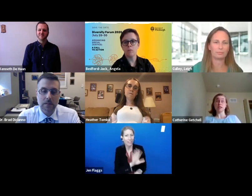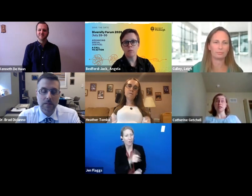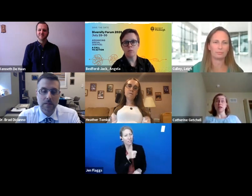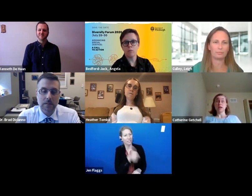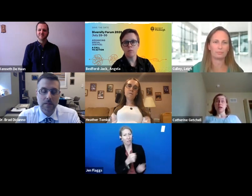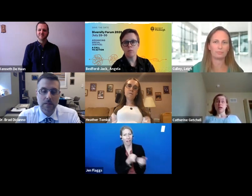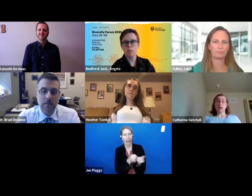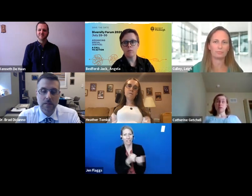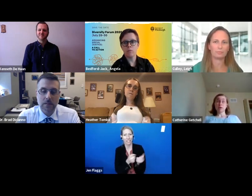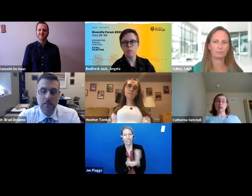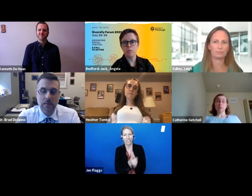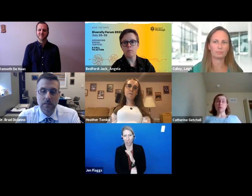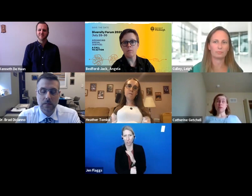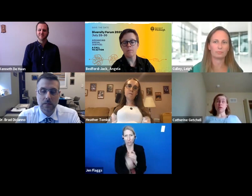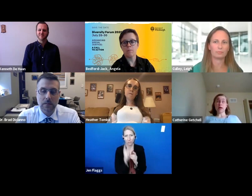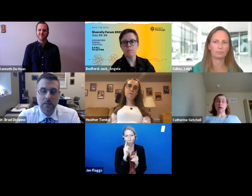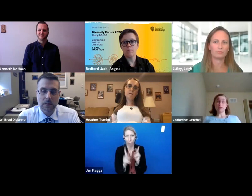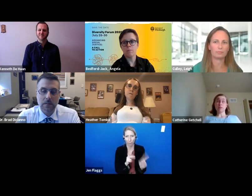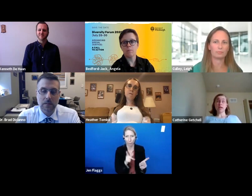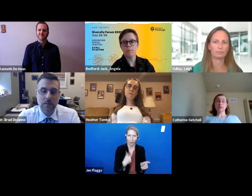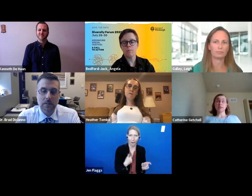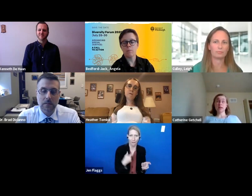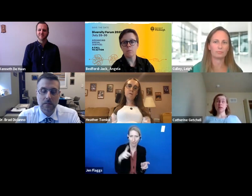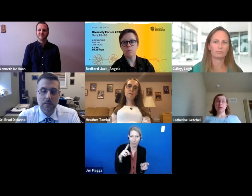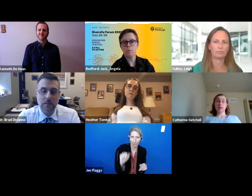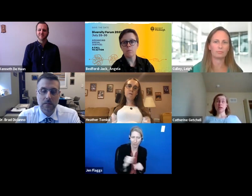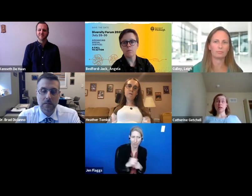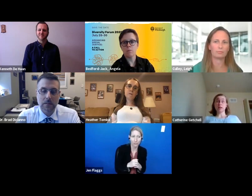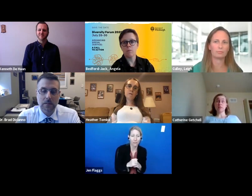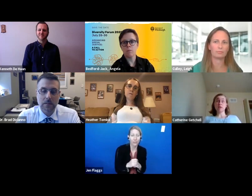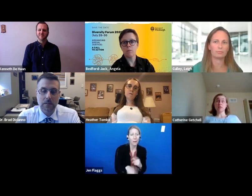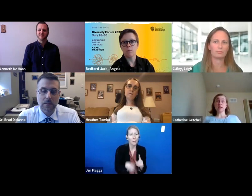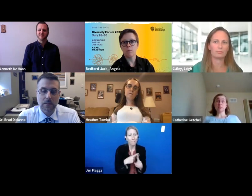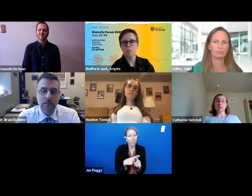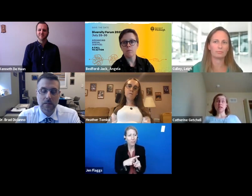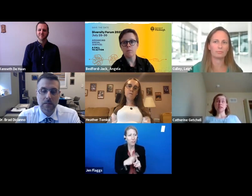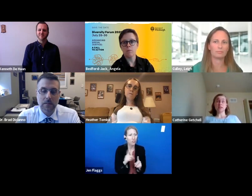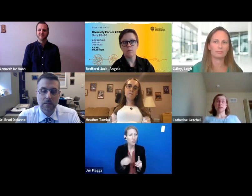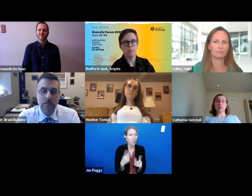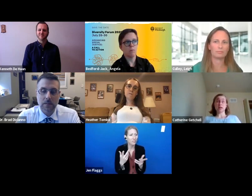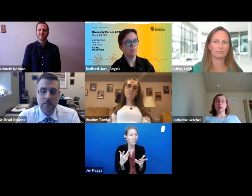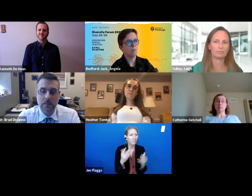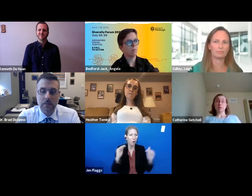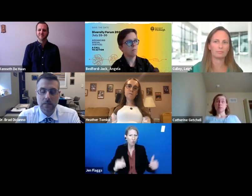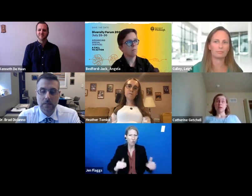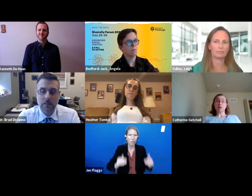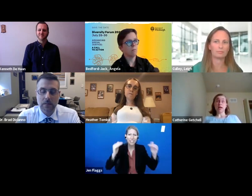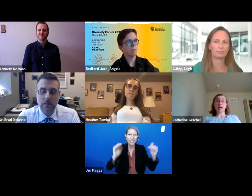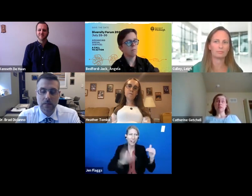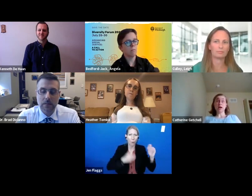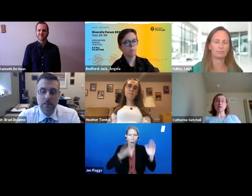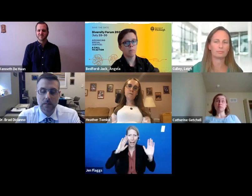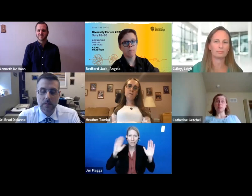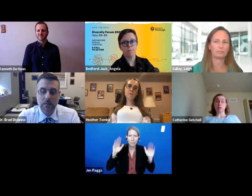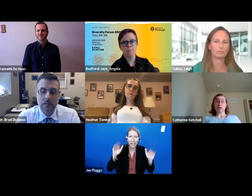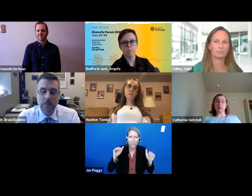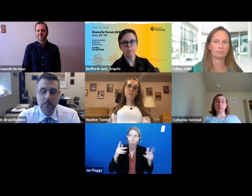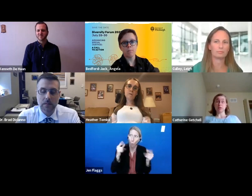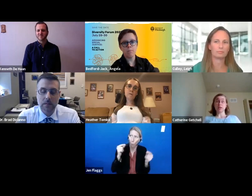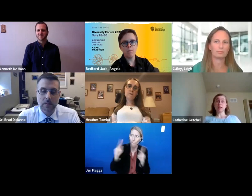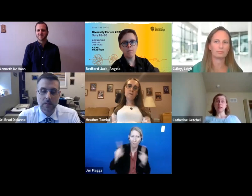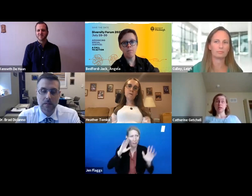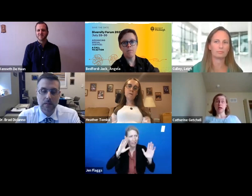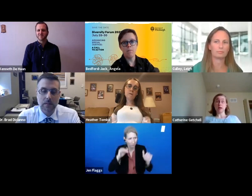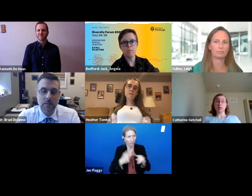with disabilities. And really above all that, raising the level of expectations that people have of people